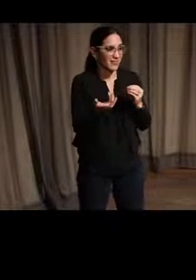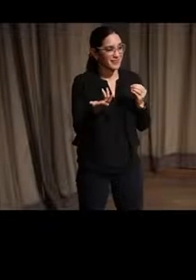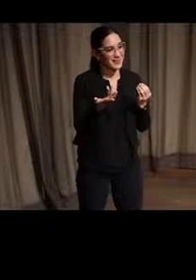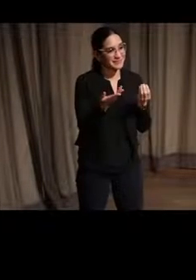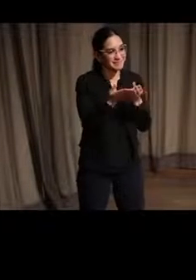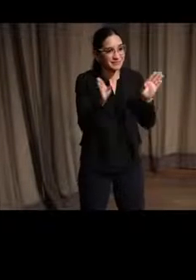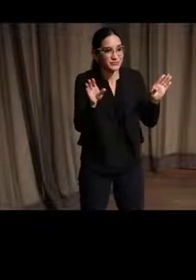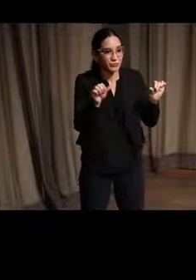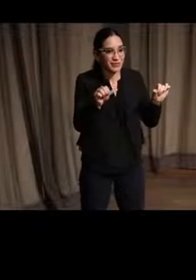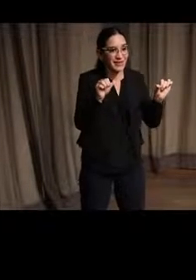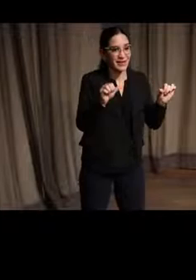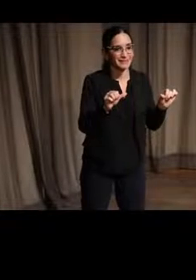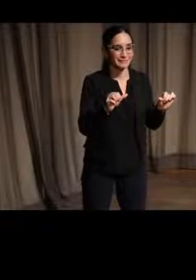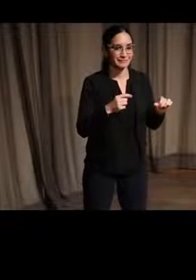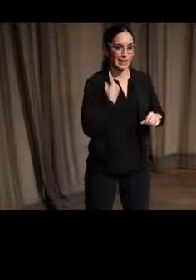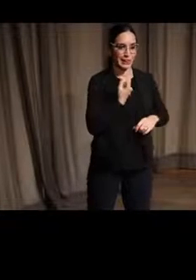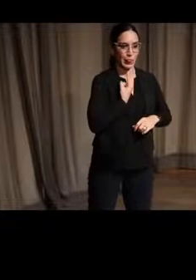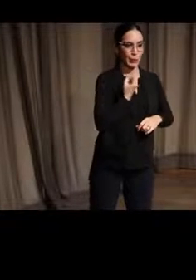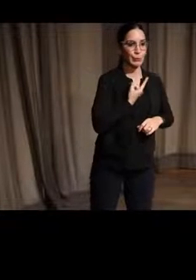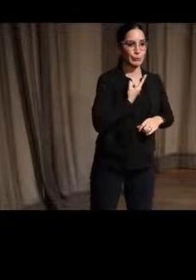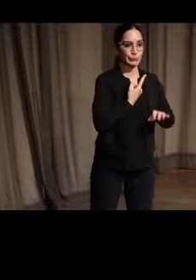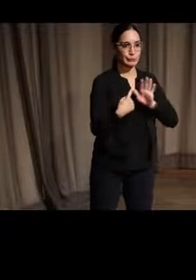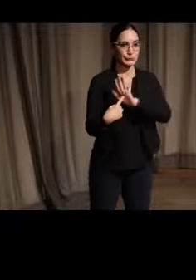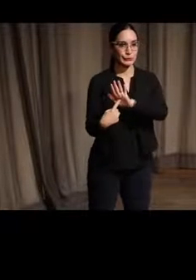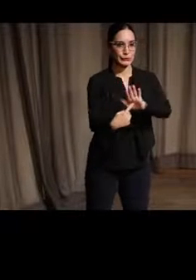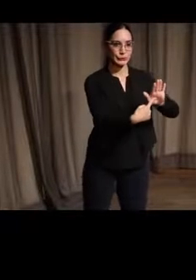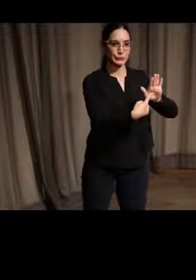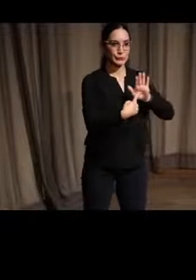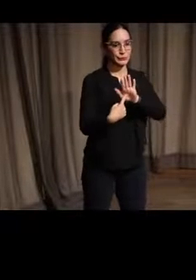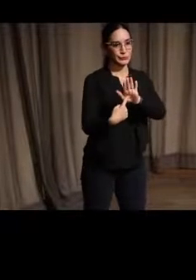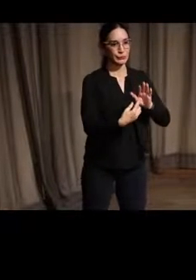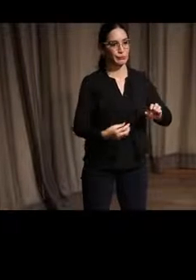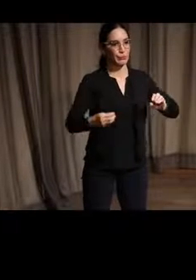institution can. That's a fact. Yes.